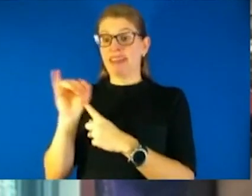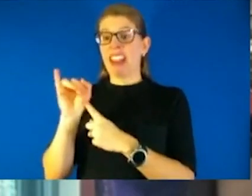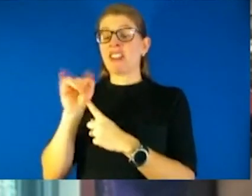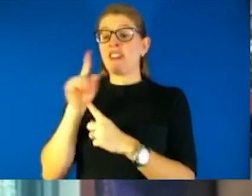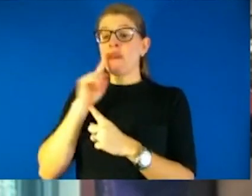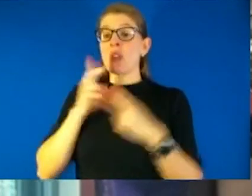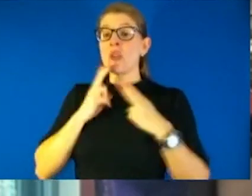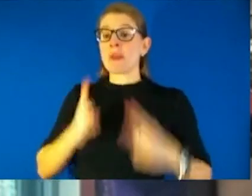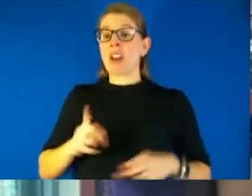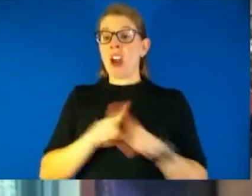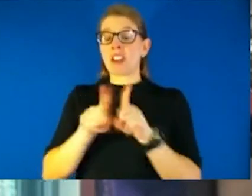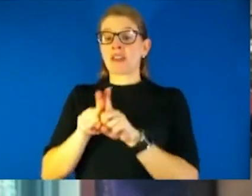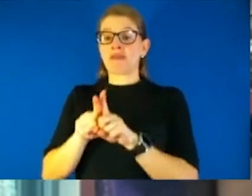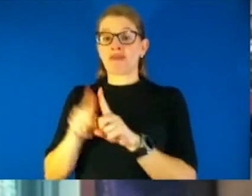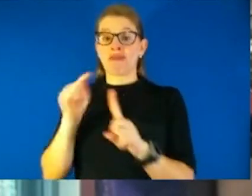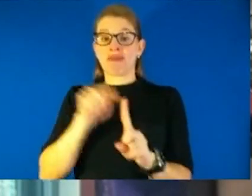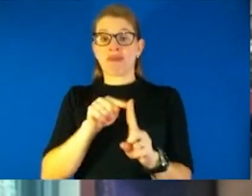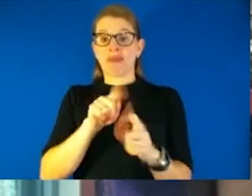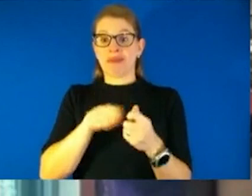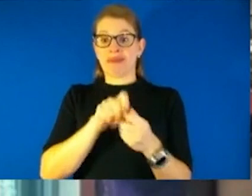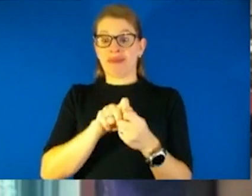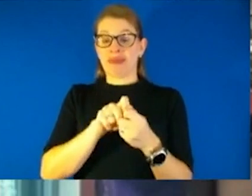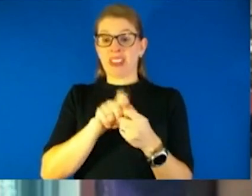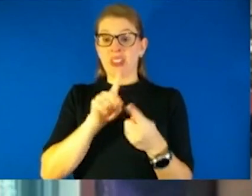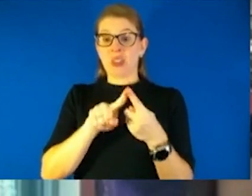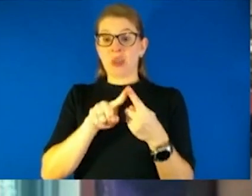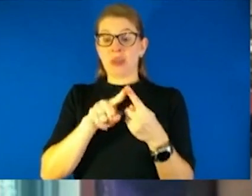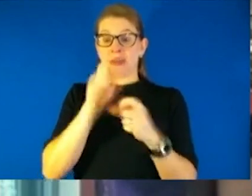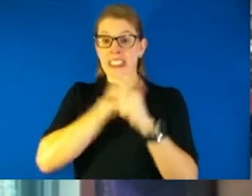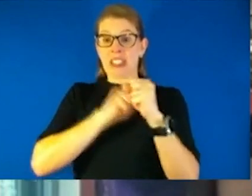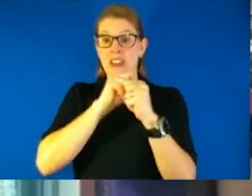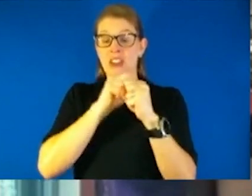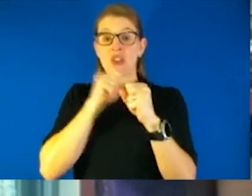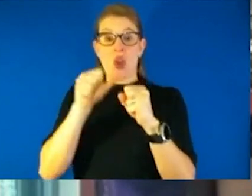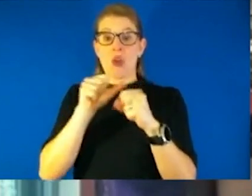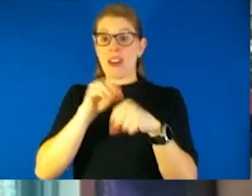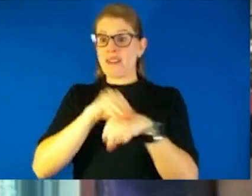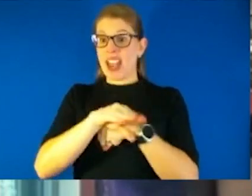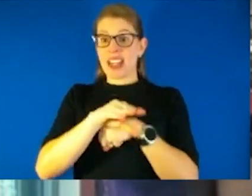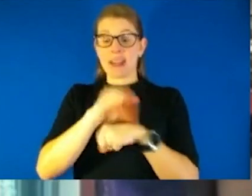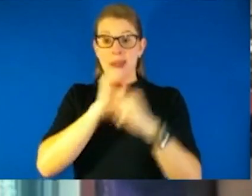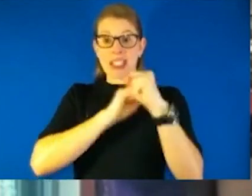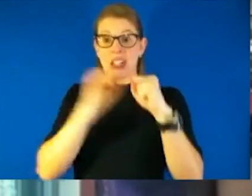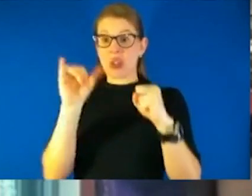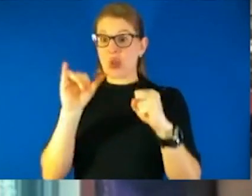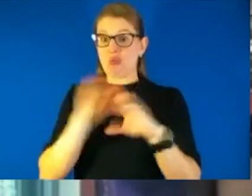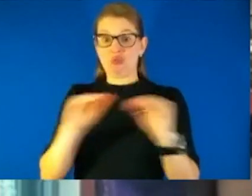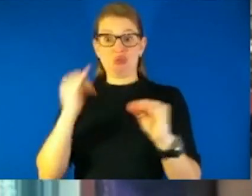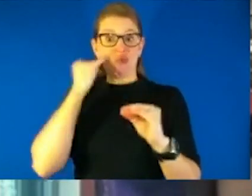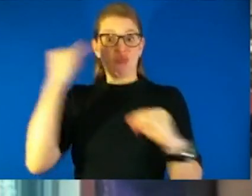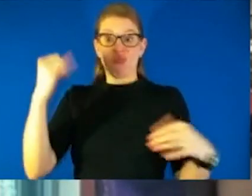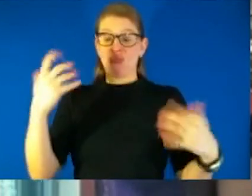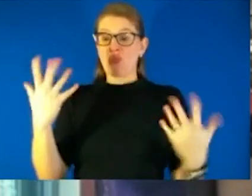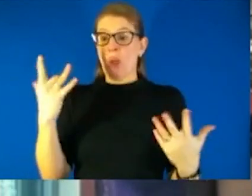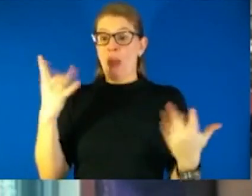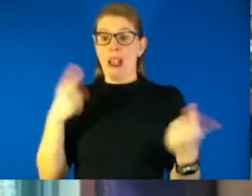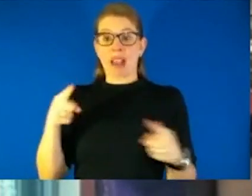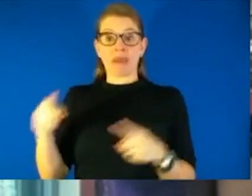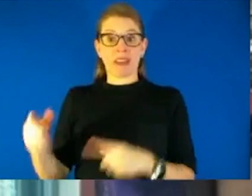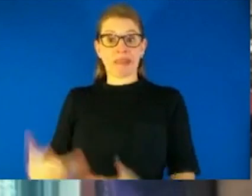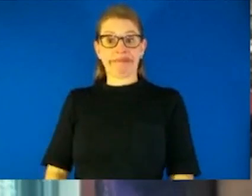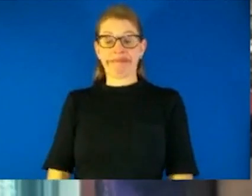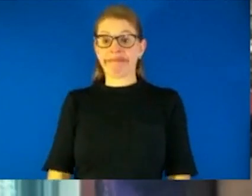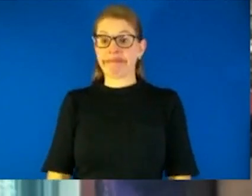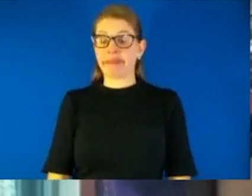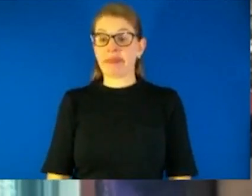also attenuated for mosquitoes and don't infect mosquitoes either. We've got no idea why that is.